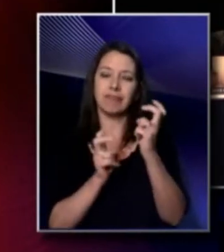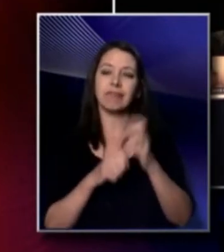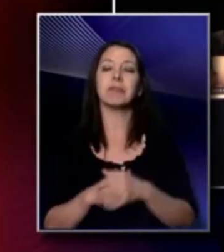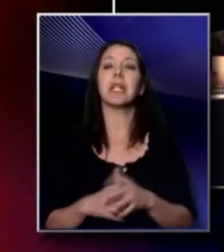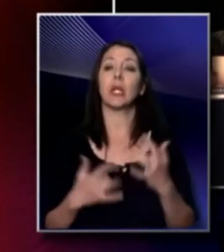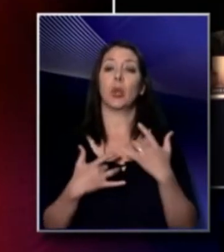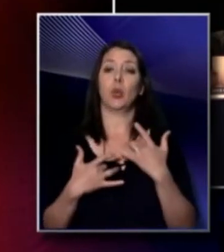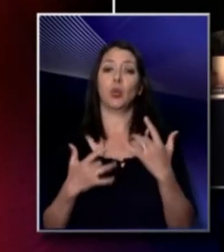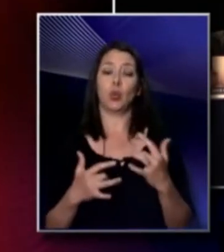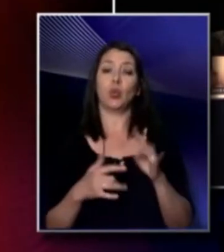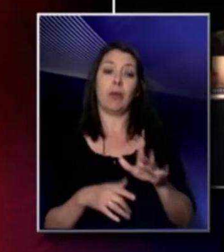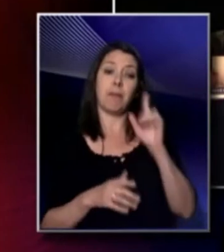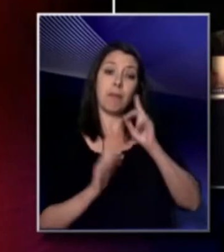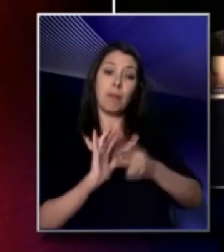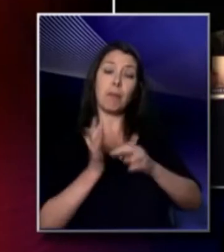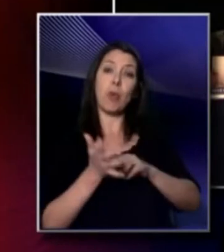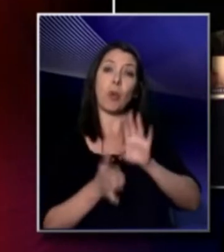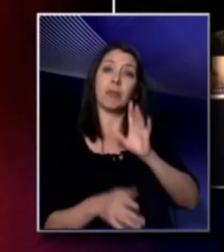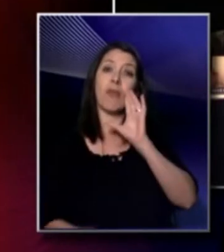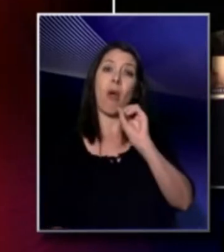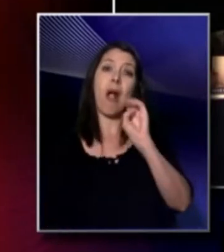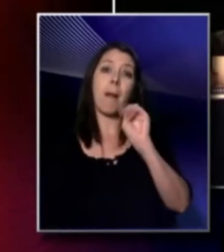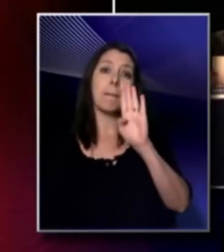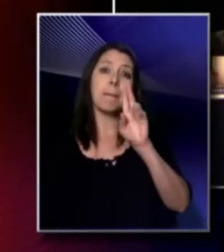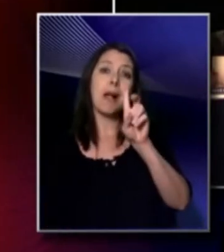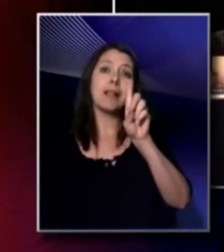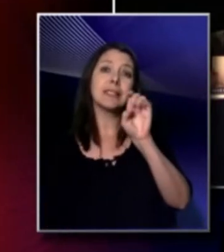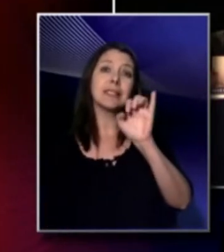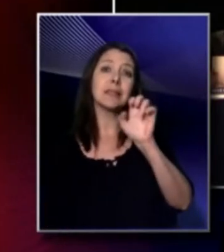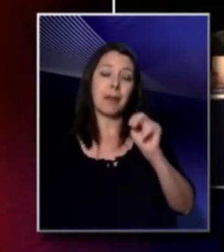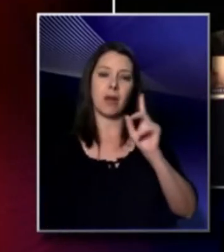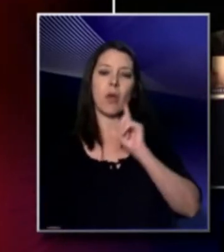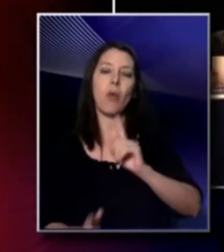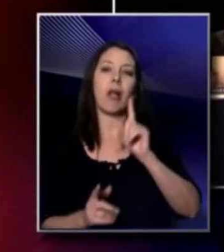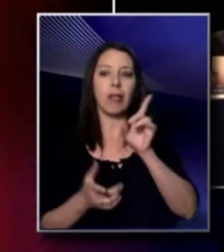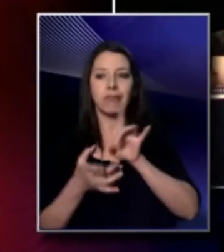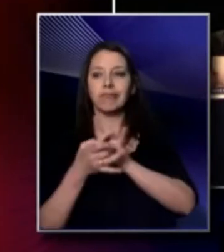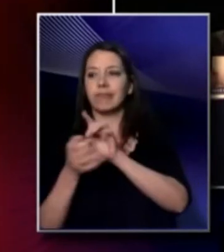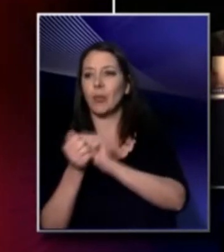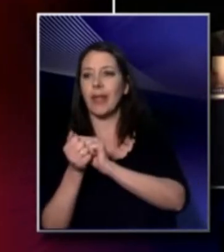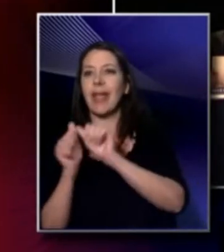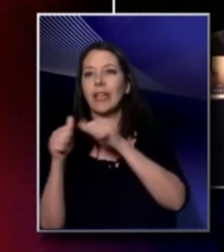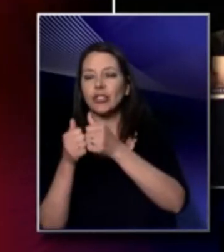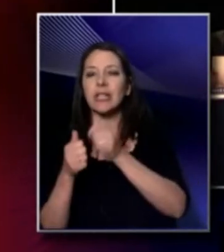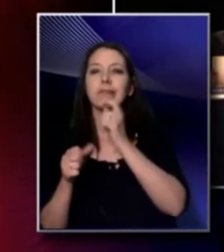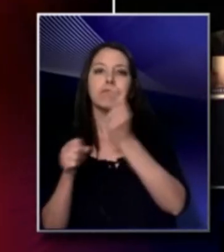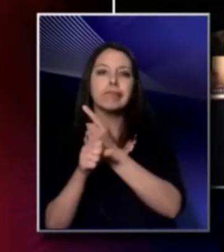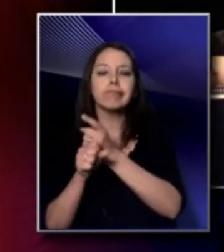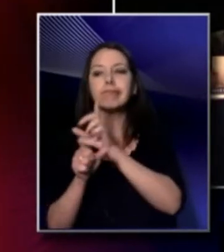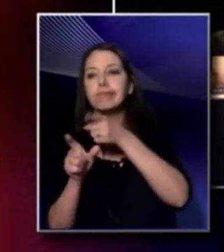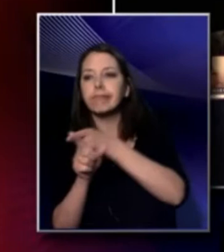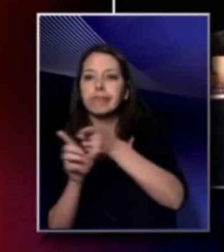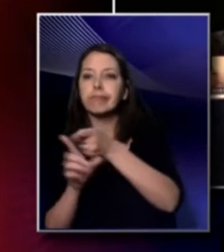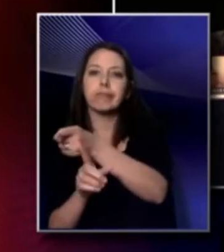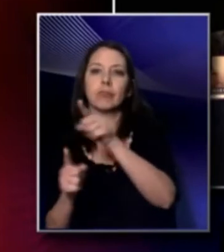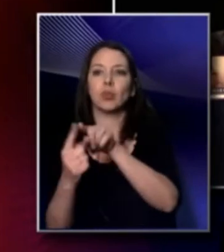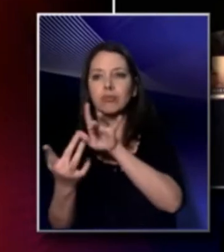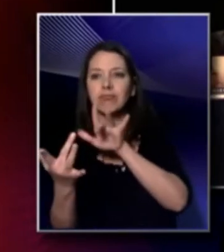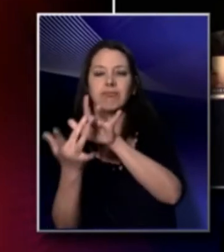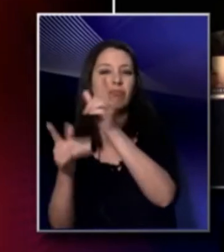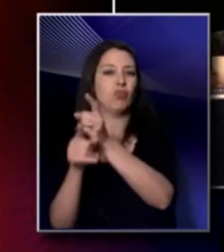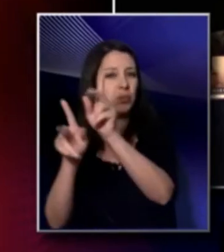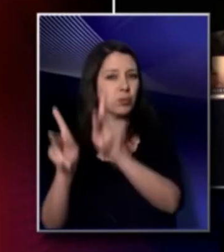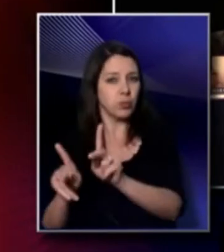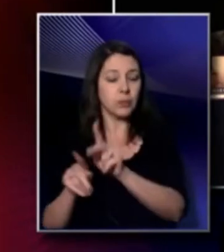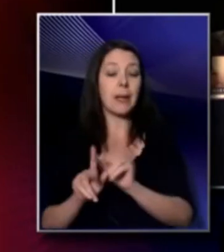usual function of the ombudsman, frankly, is going to be take it back to the agency and go through the usual channels. And people